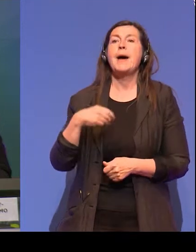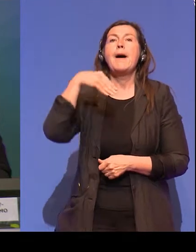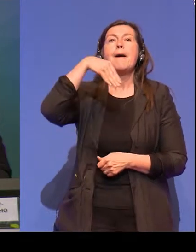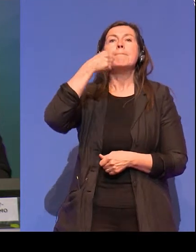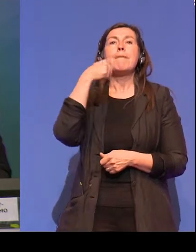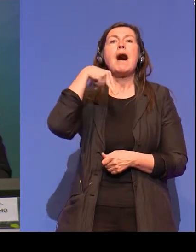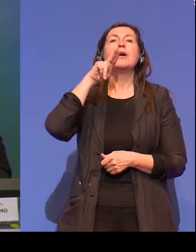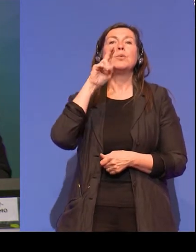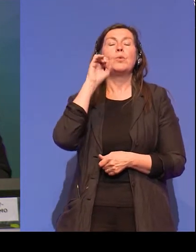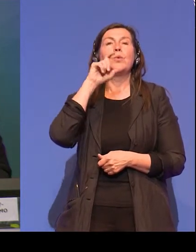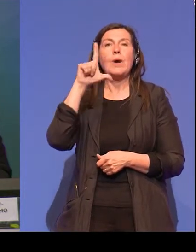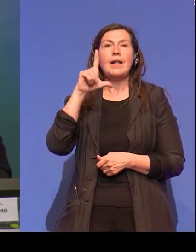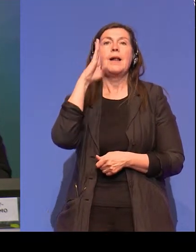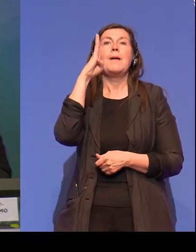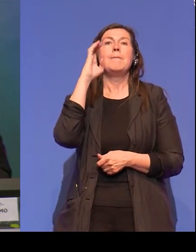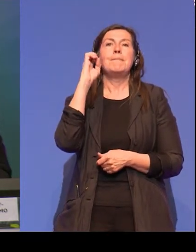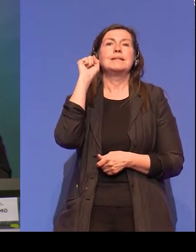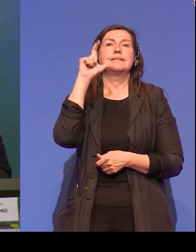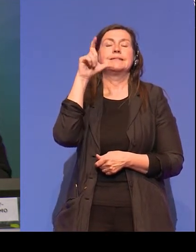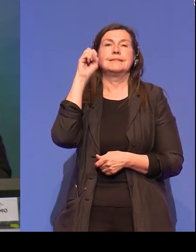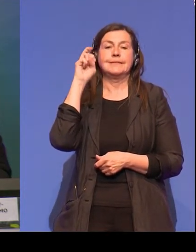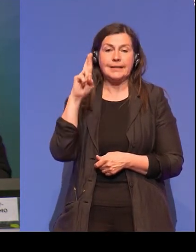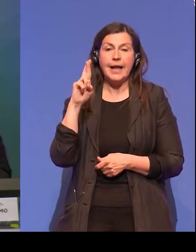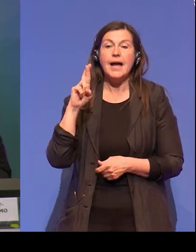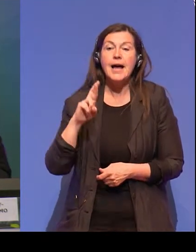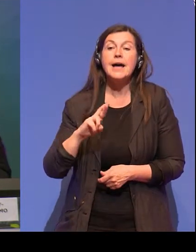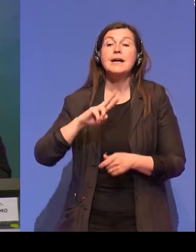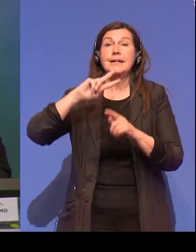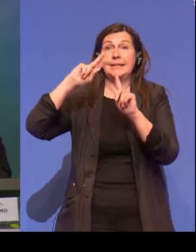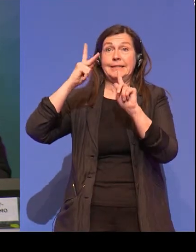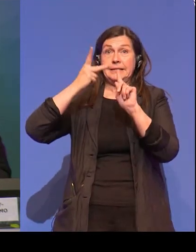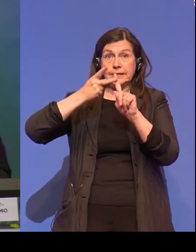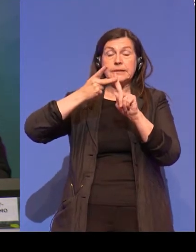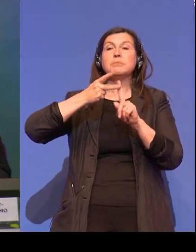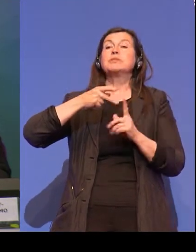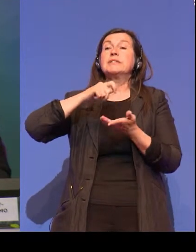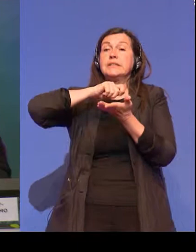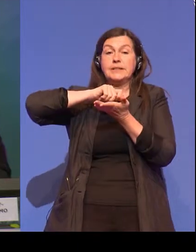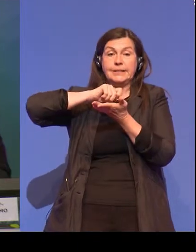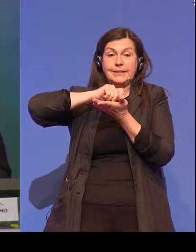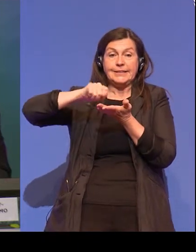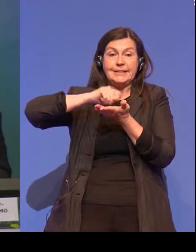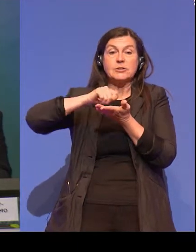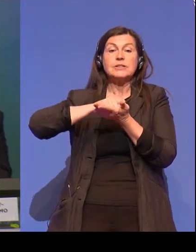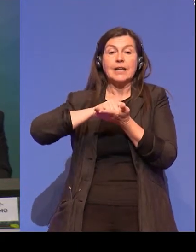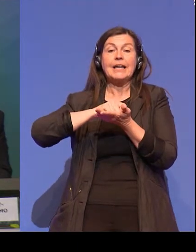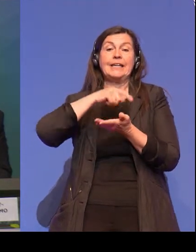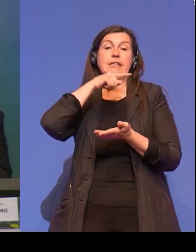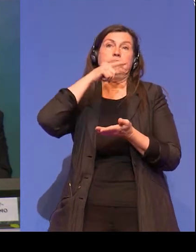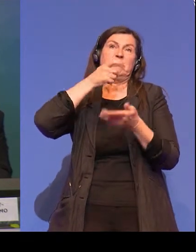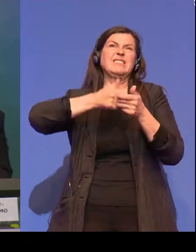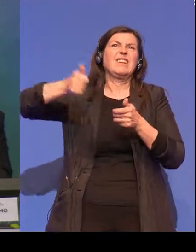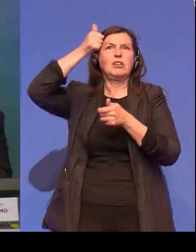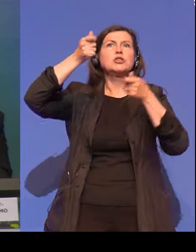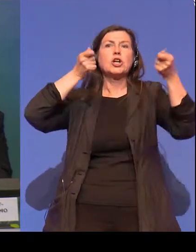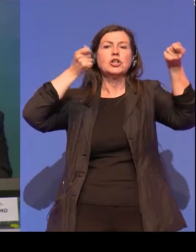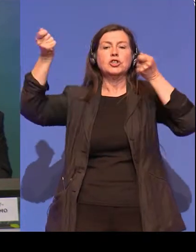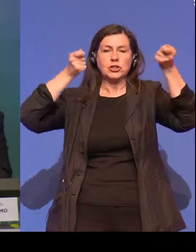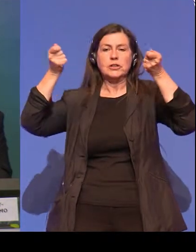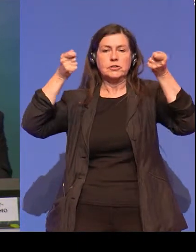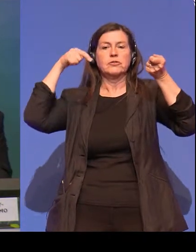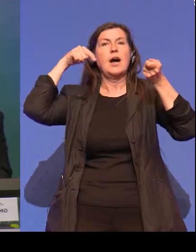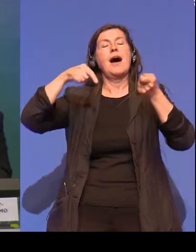Director General, Head of Humanitarian Aid Department, and Head of the Swiss Humanitarian Aid Unit, who will speak on behalf